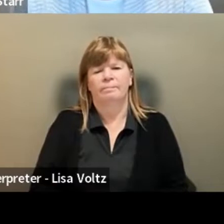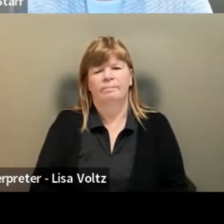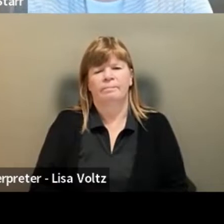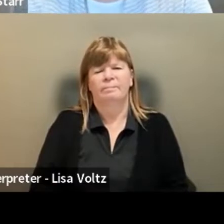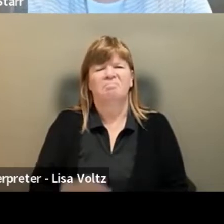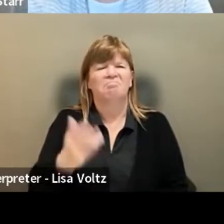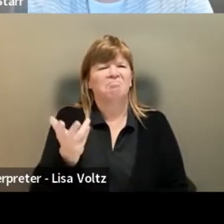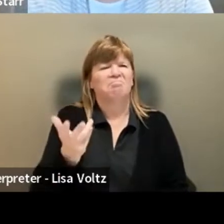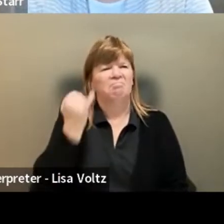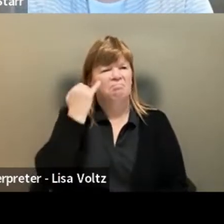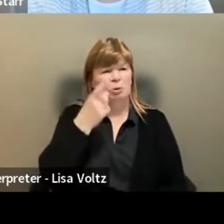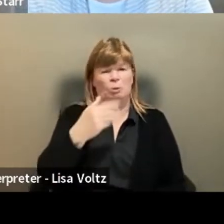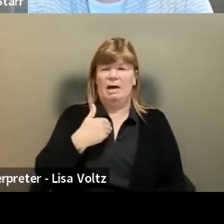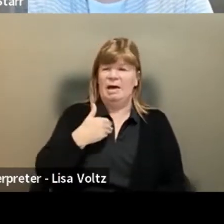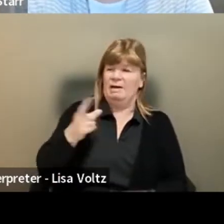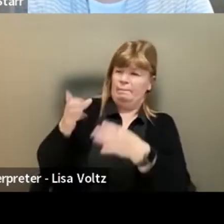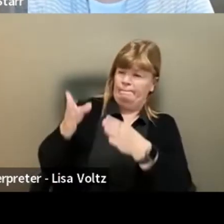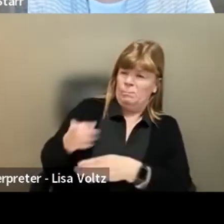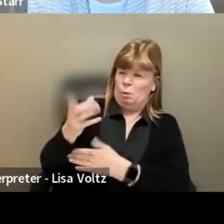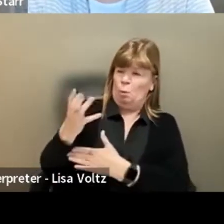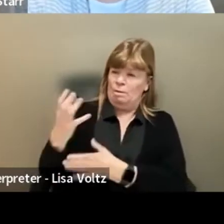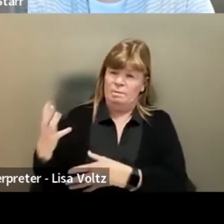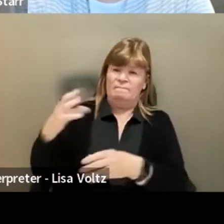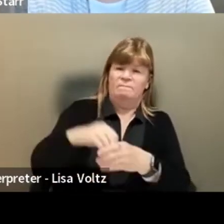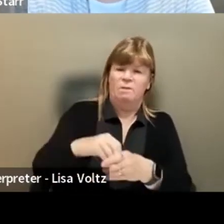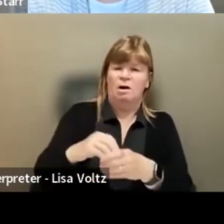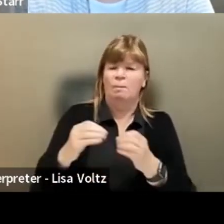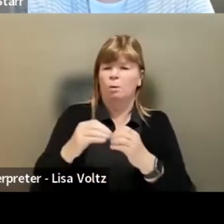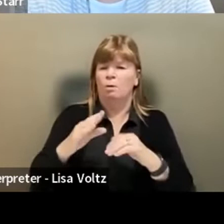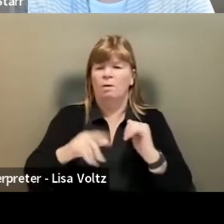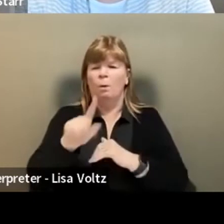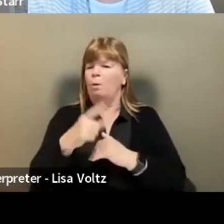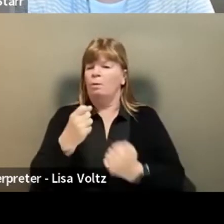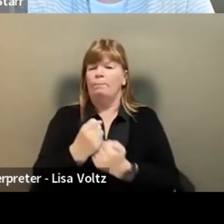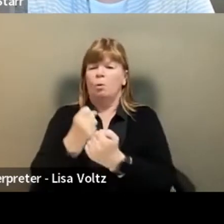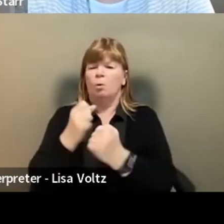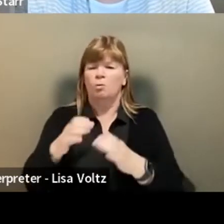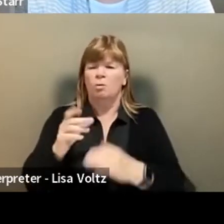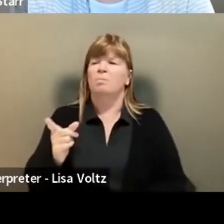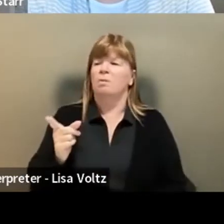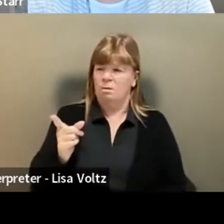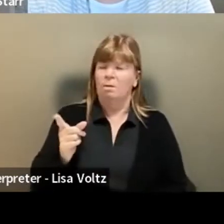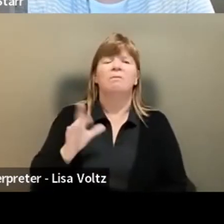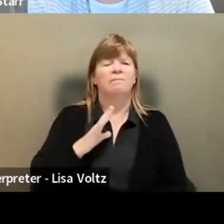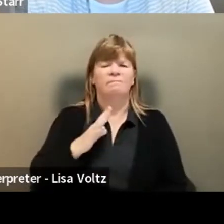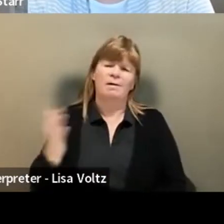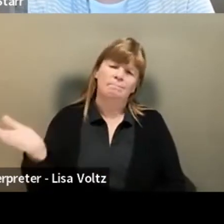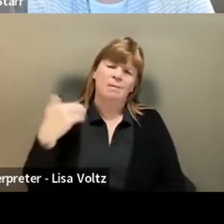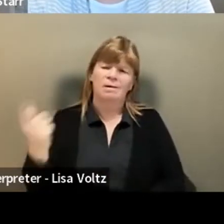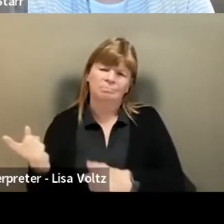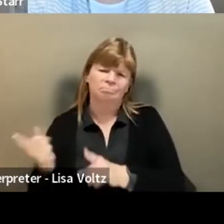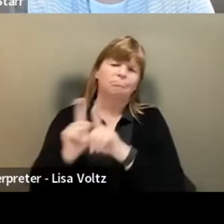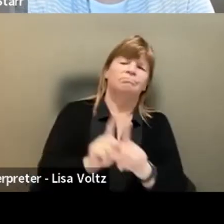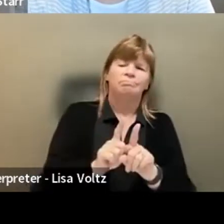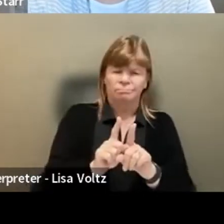when you have a peer that wants to be part of something more than just a support group, that's when you take them under your umbrella. And